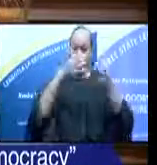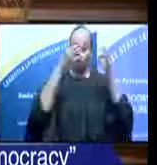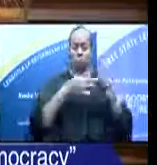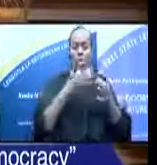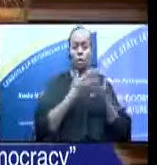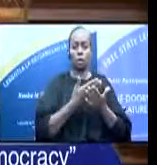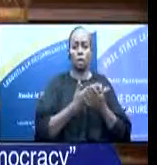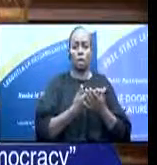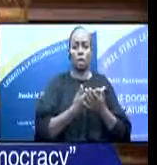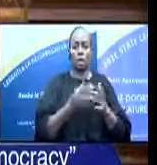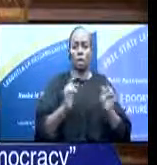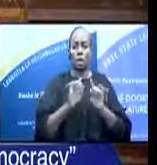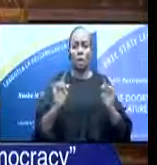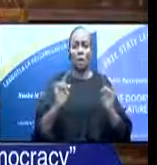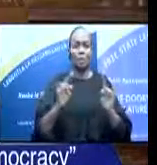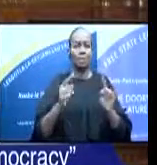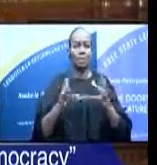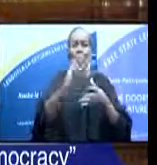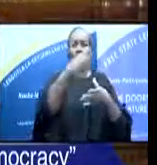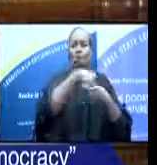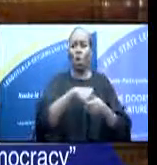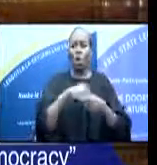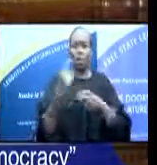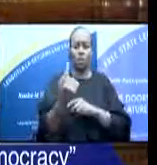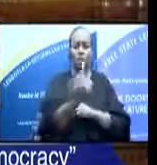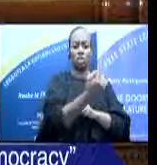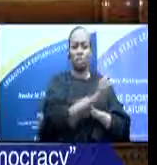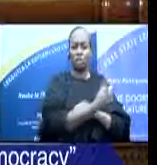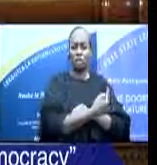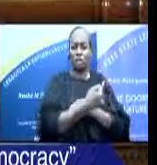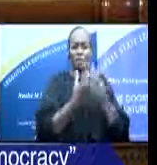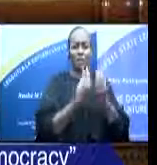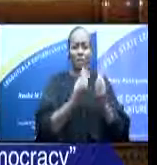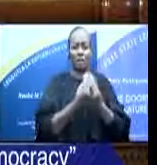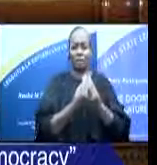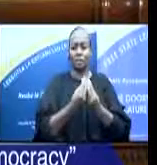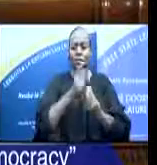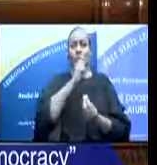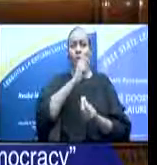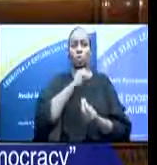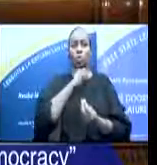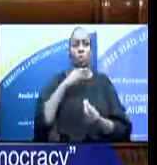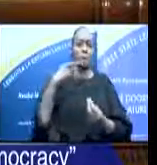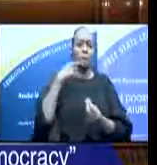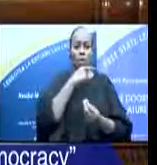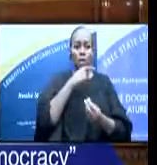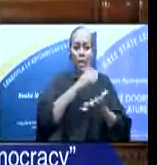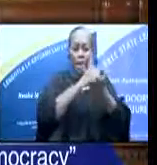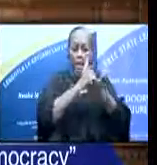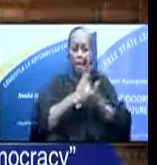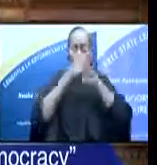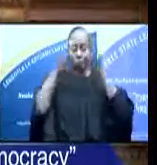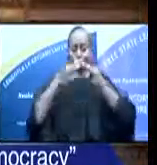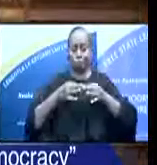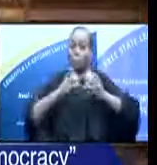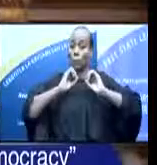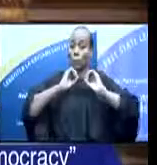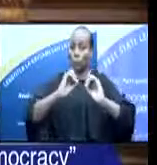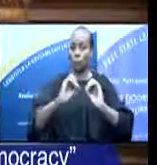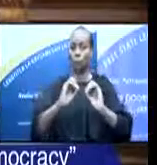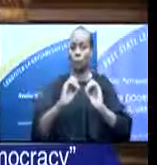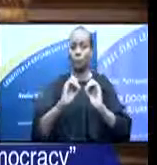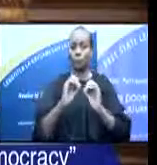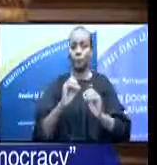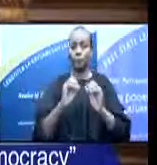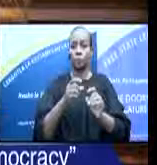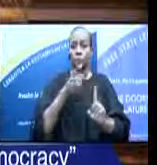that. Generalizing and even refer to things that are untrue is not helping me to make a ruling.